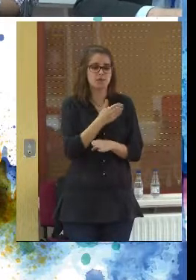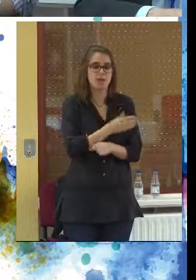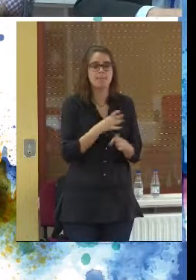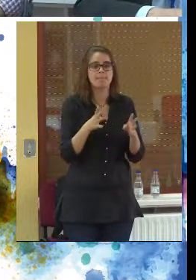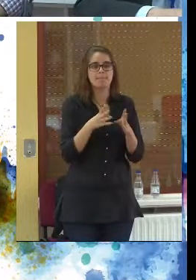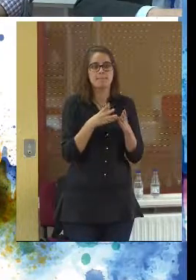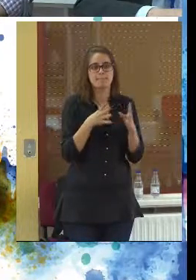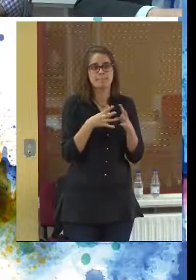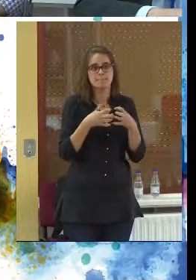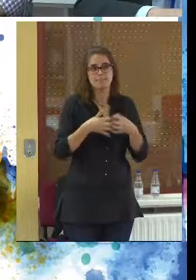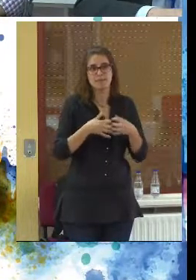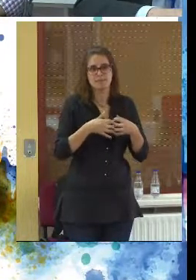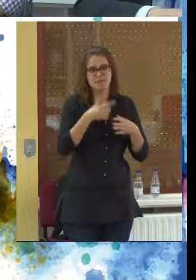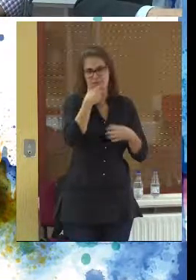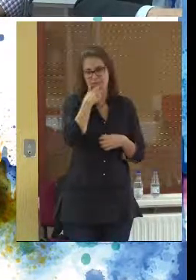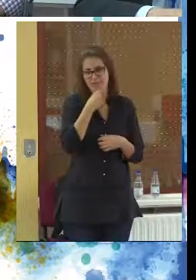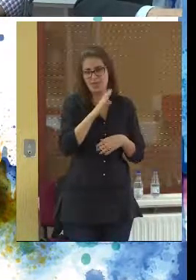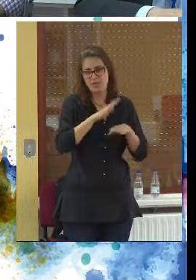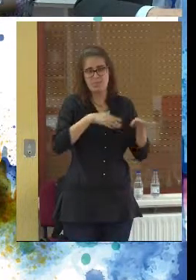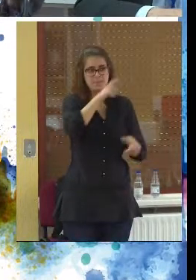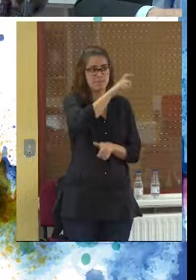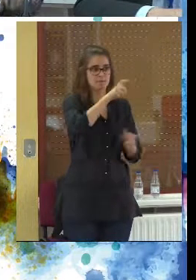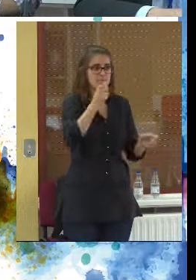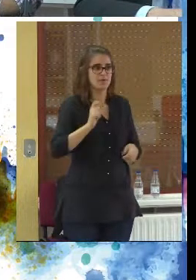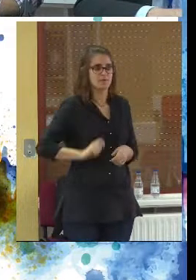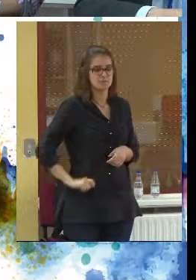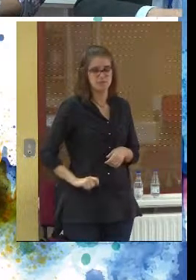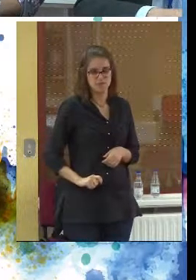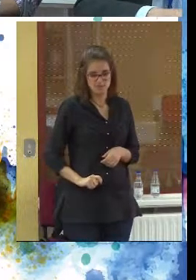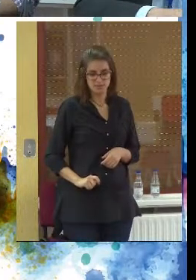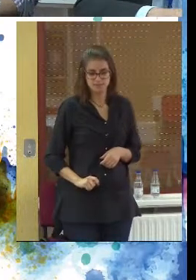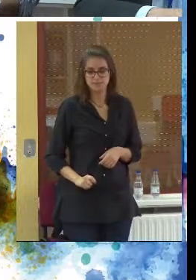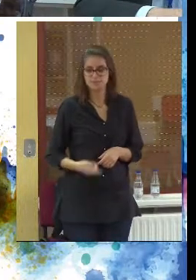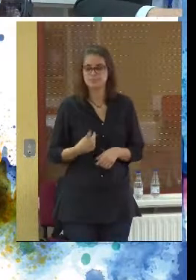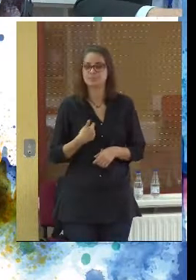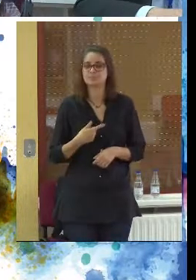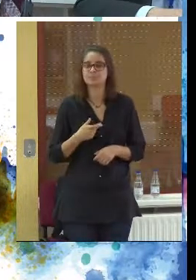mechanisms in place. For example, that's what I would like to